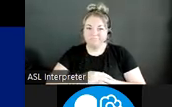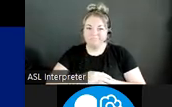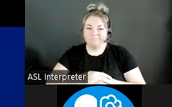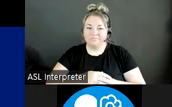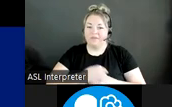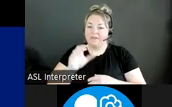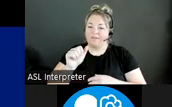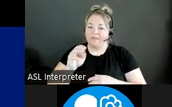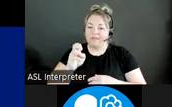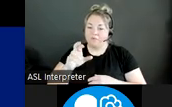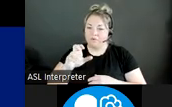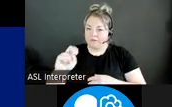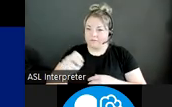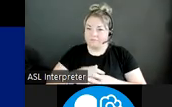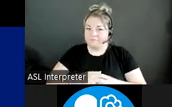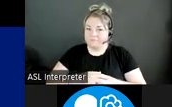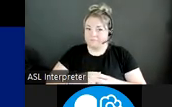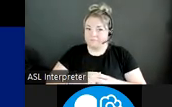Cameron.